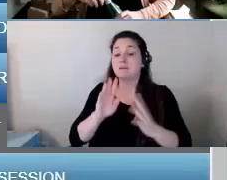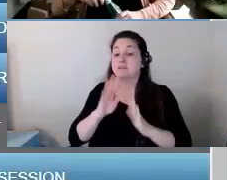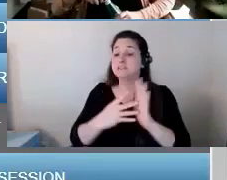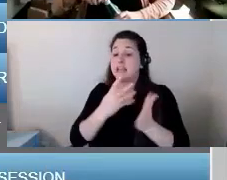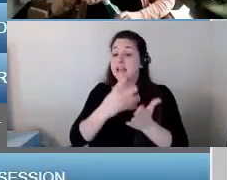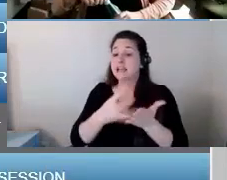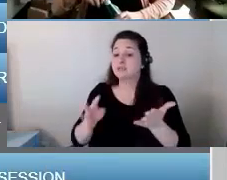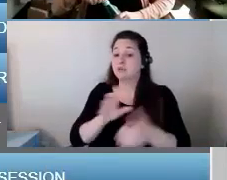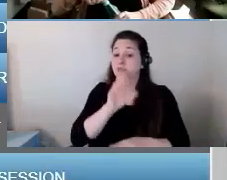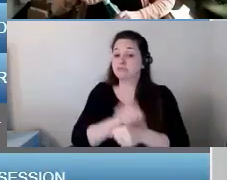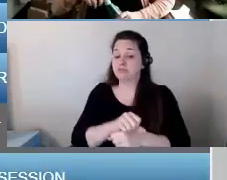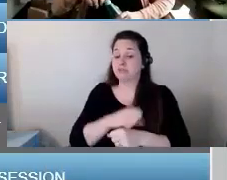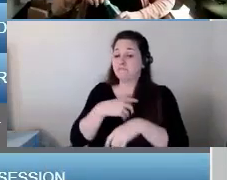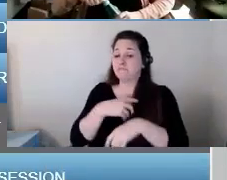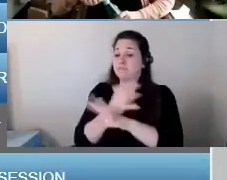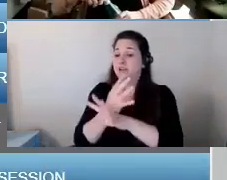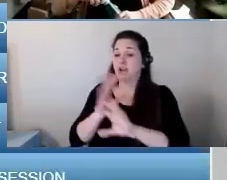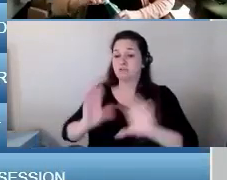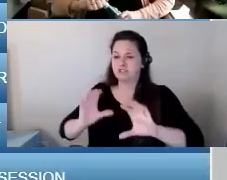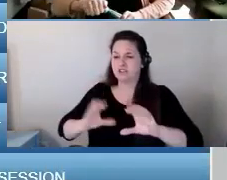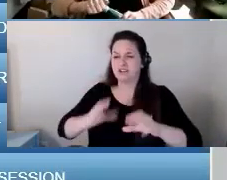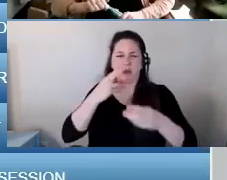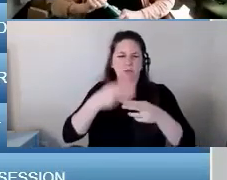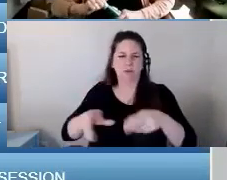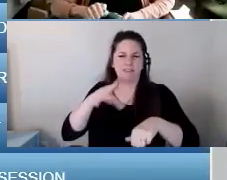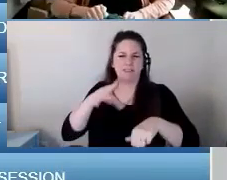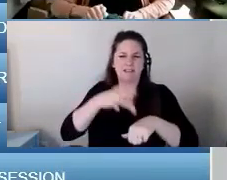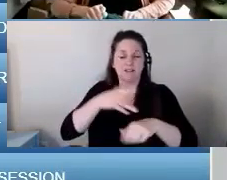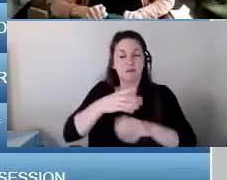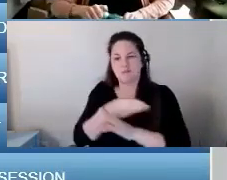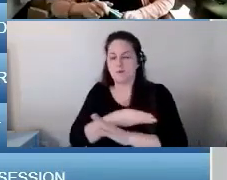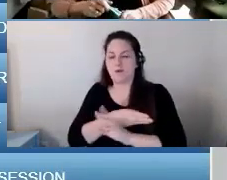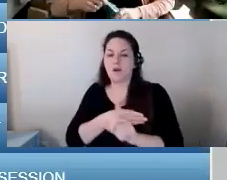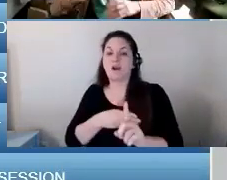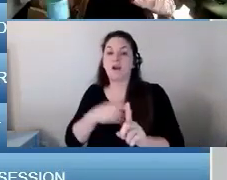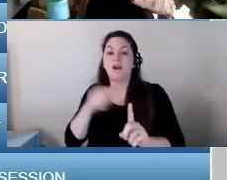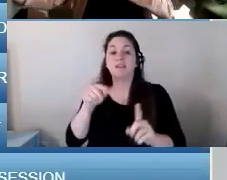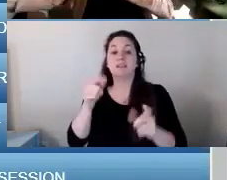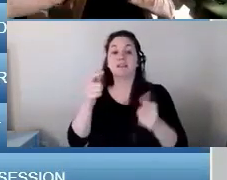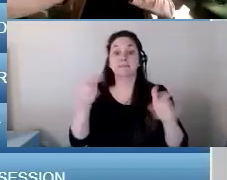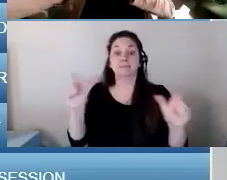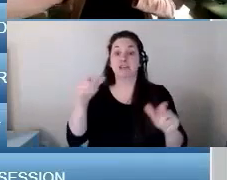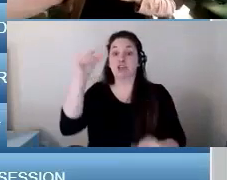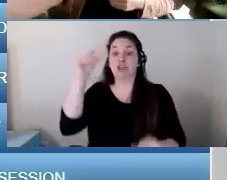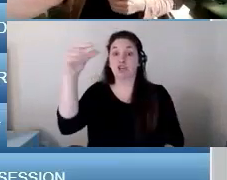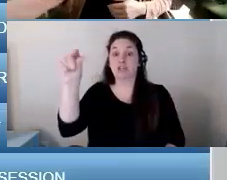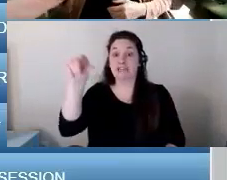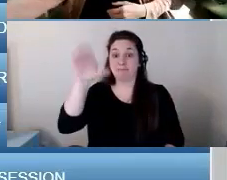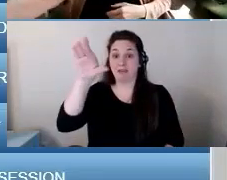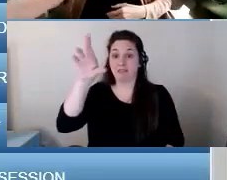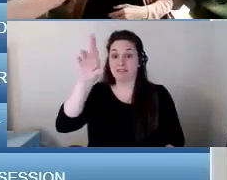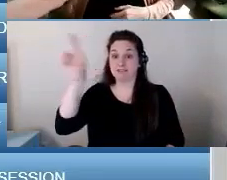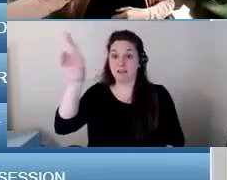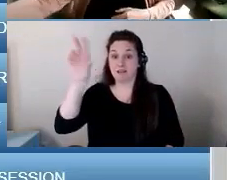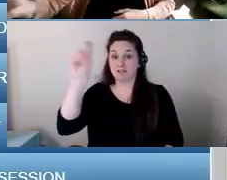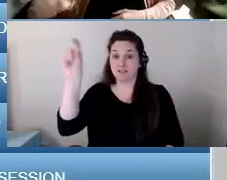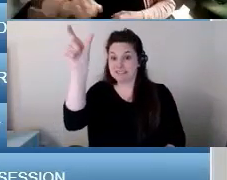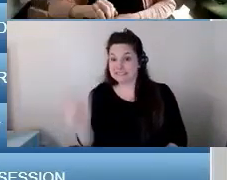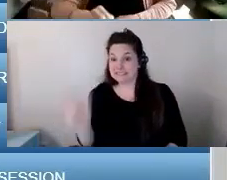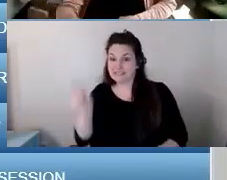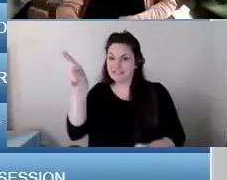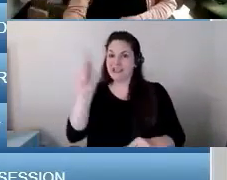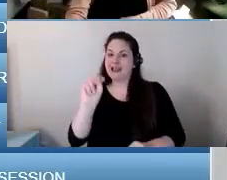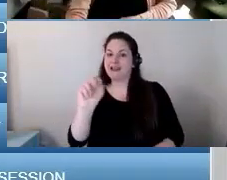me just briefly talk about that. But before I do, this big green button in the top of the right-hand menu is